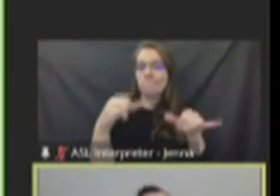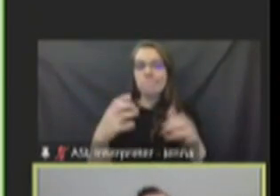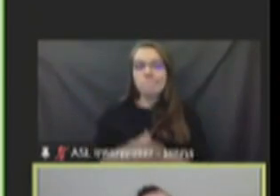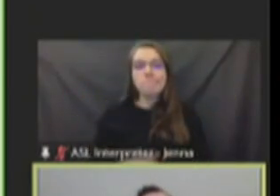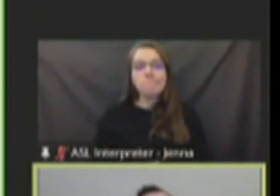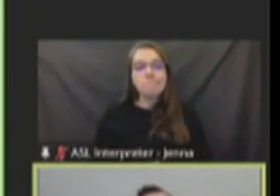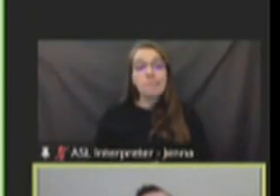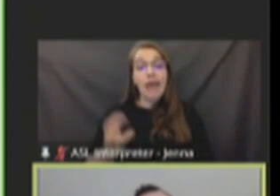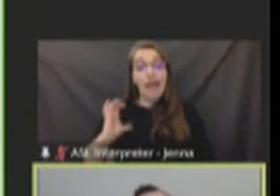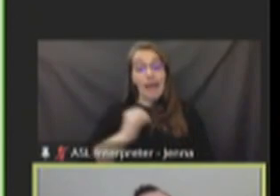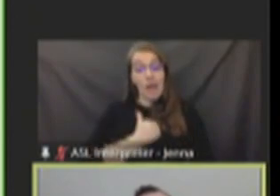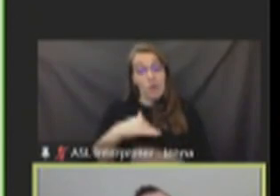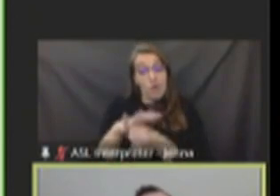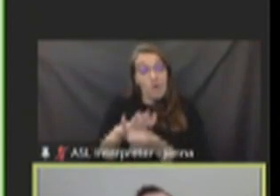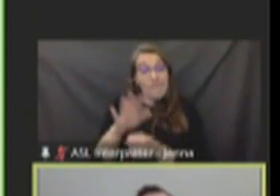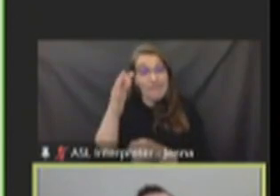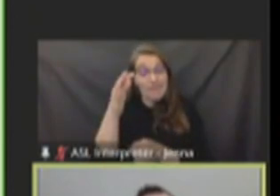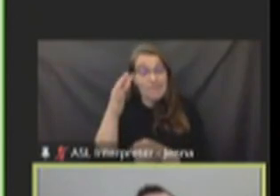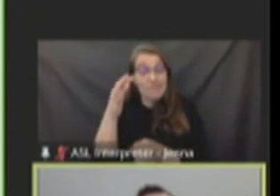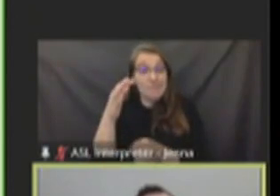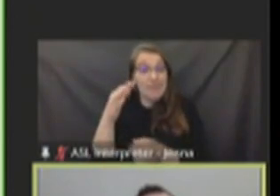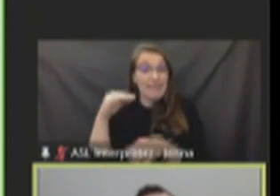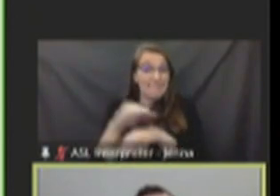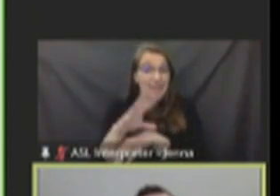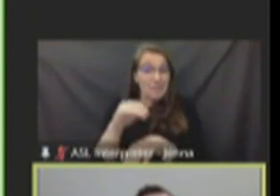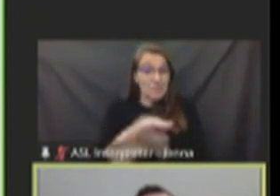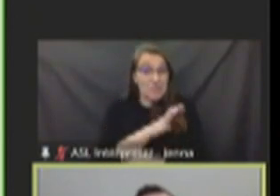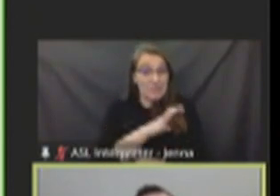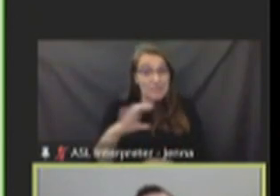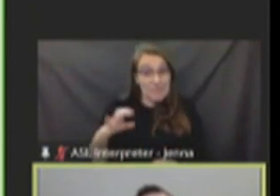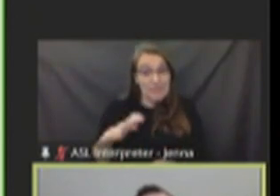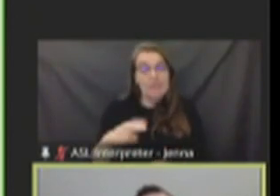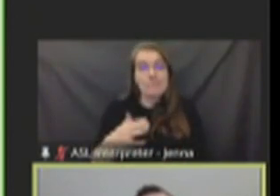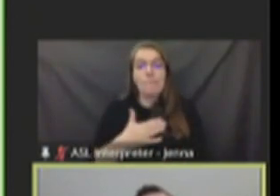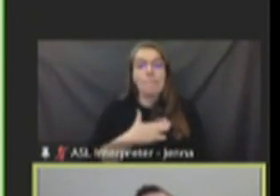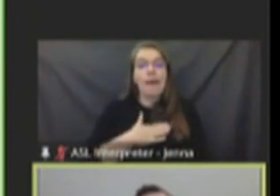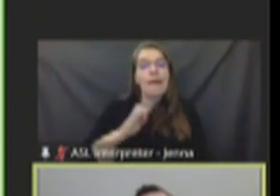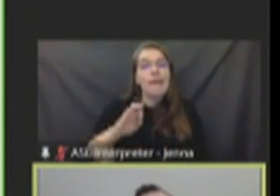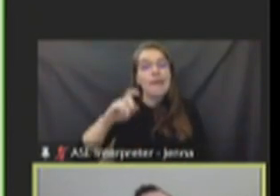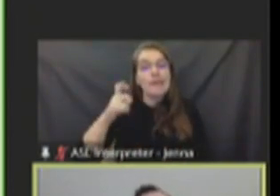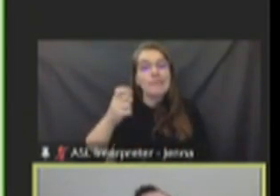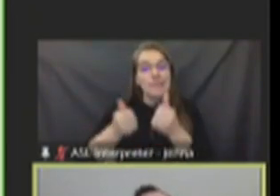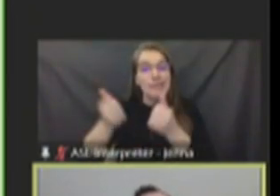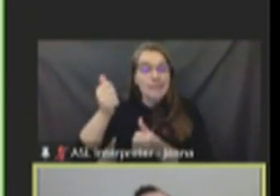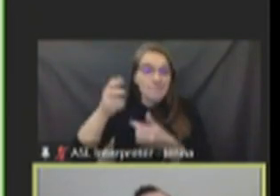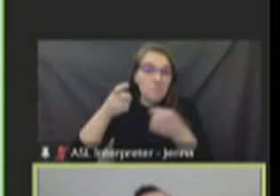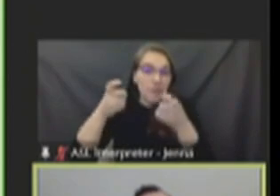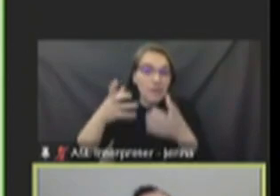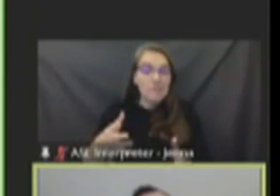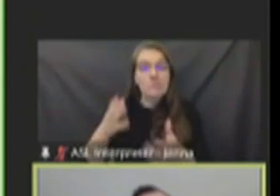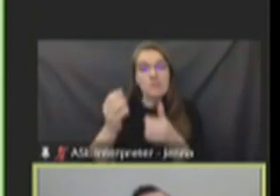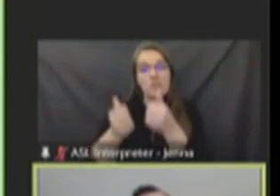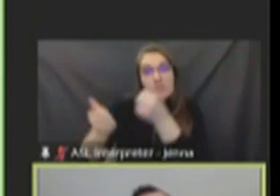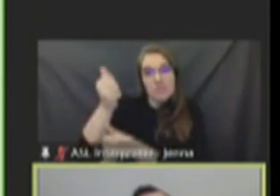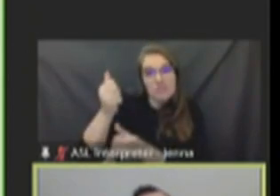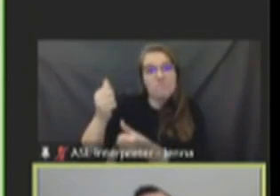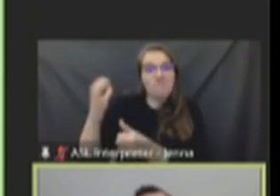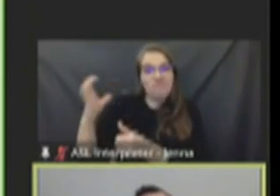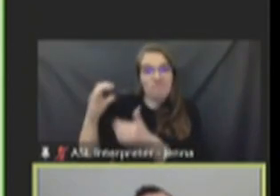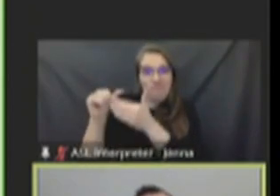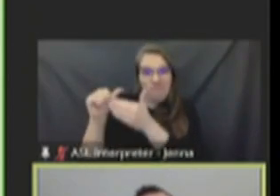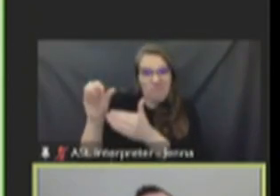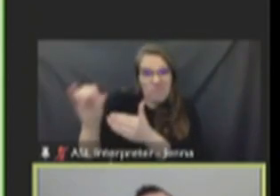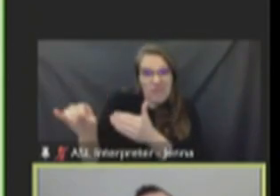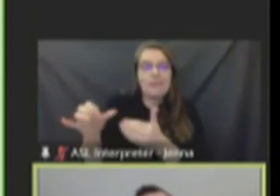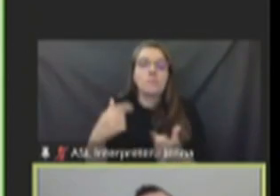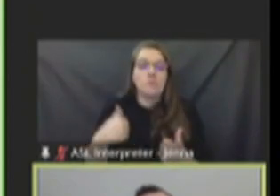COVID-19 advisory committee, which is chaired by my executive director, Basola Ojikutu. We sort of heard that loud and